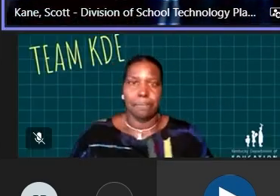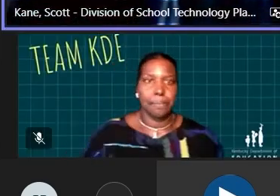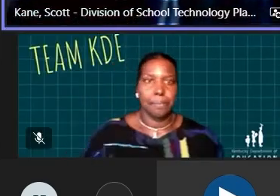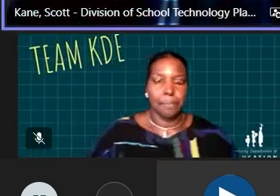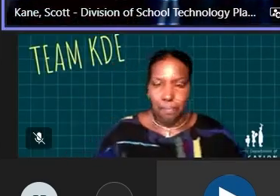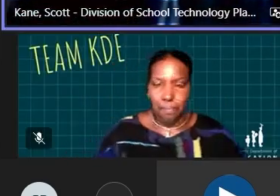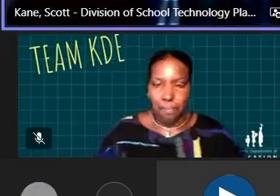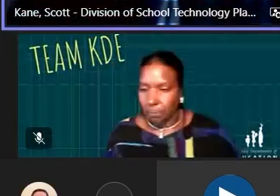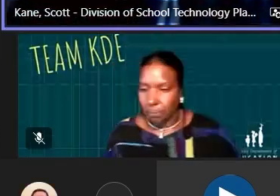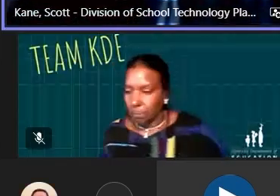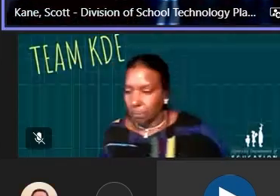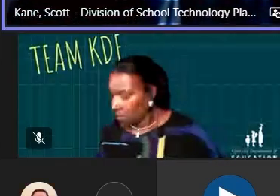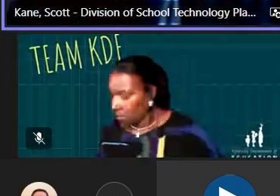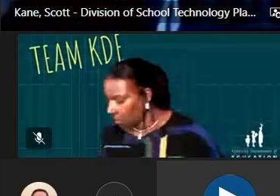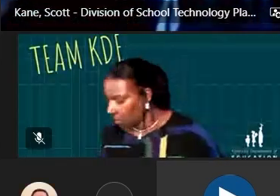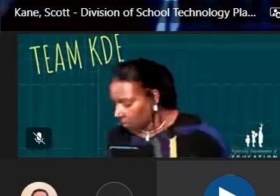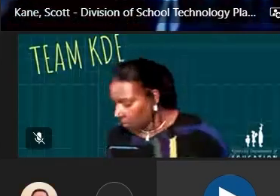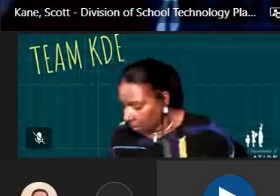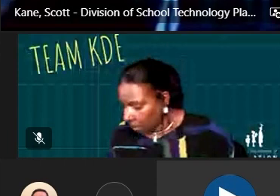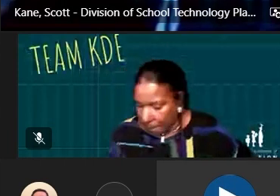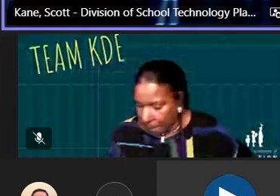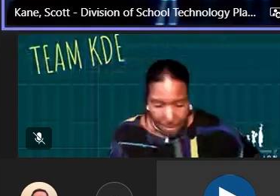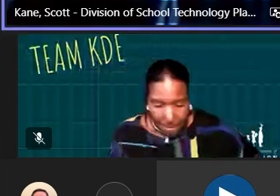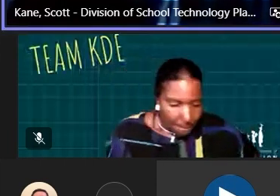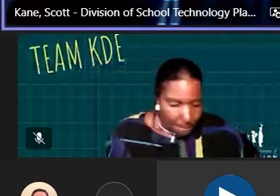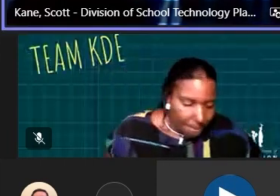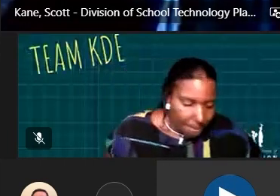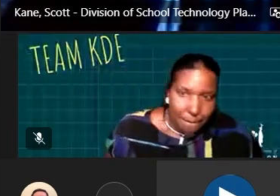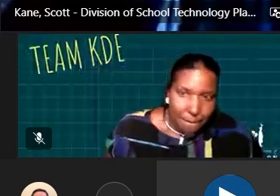good observation, Jody. Thank you.